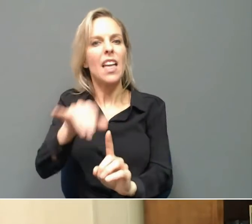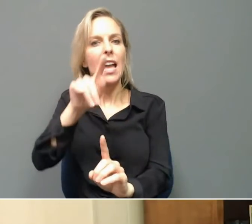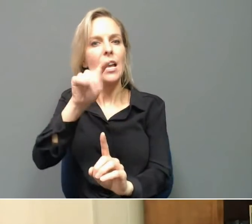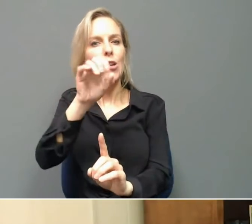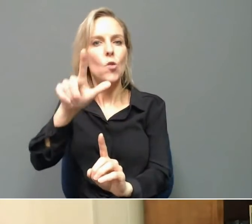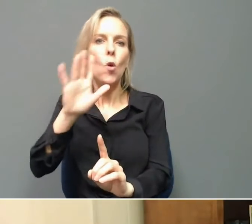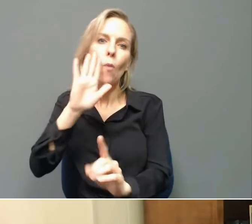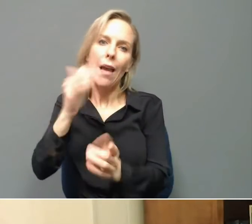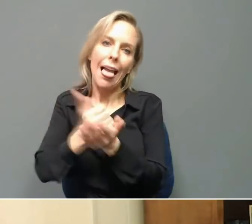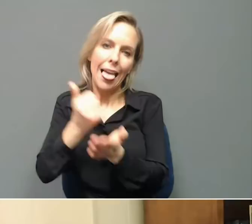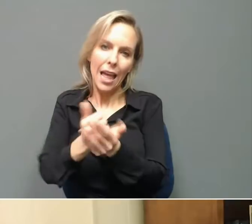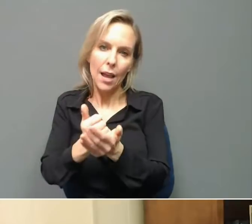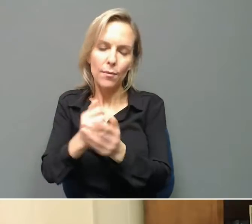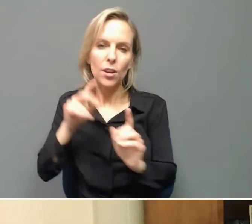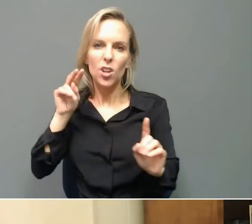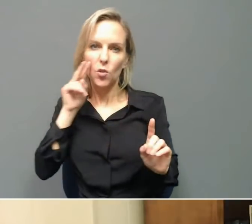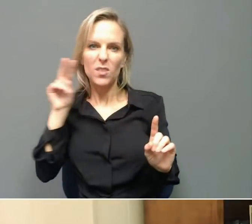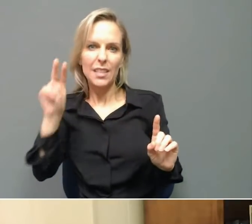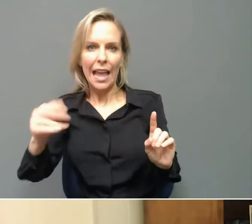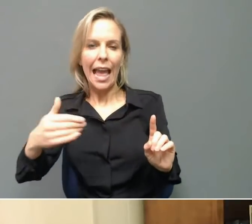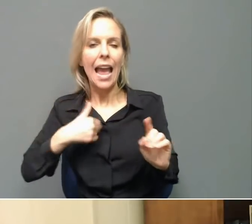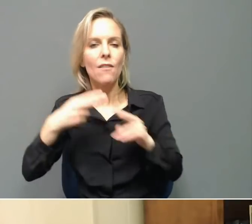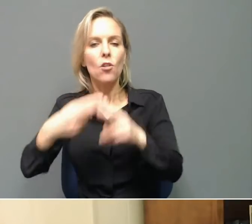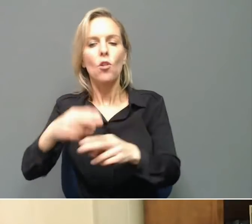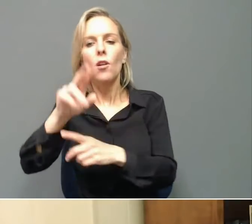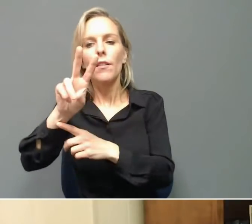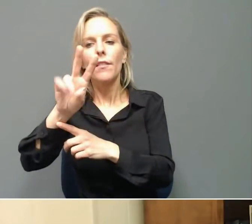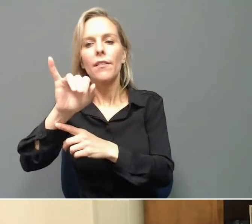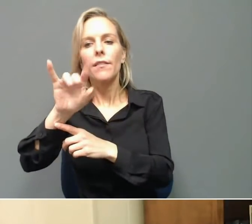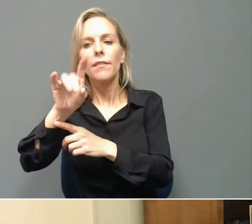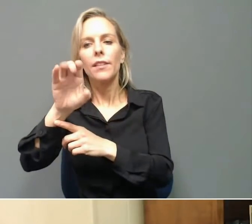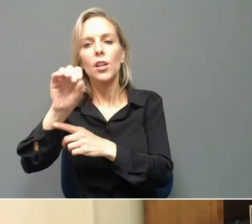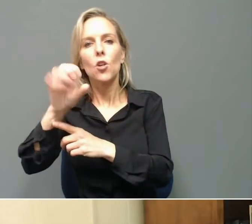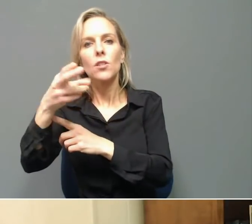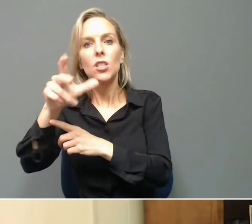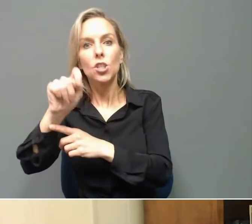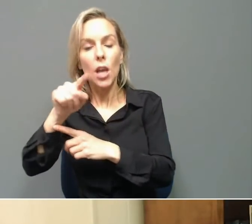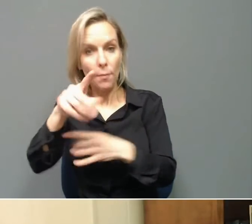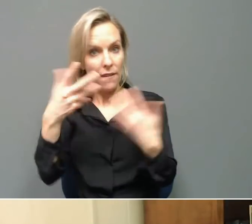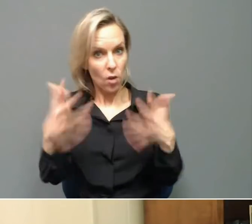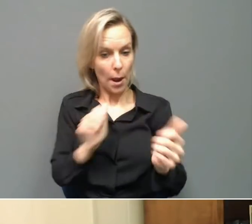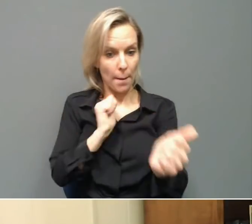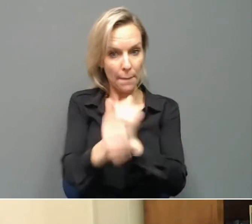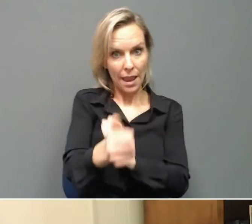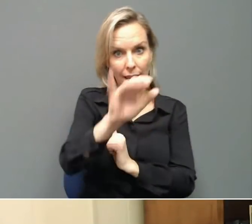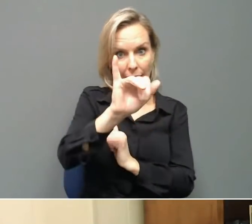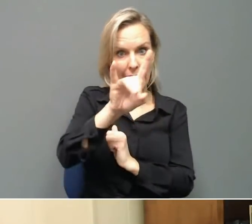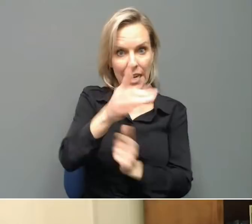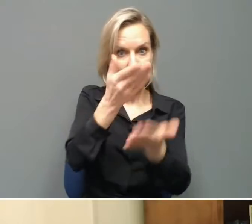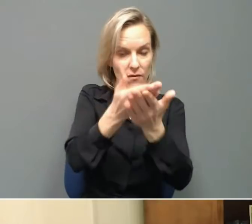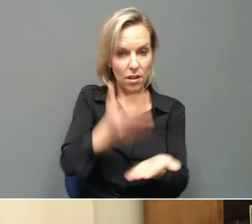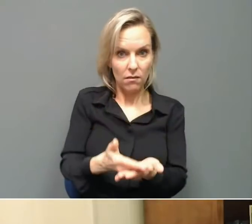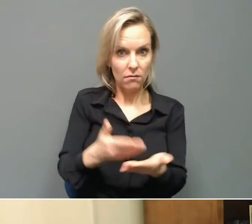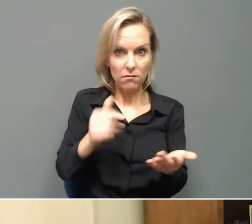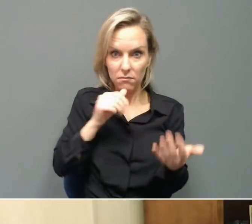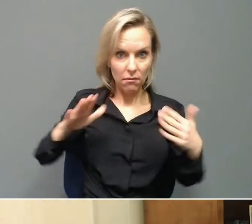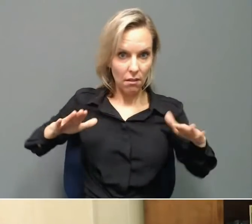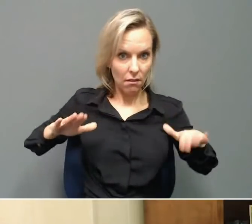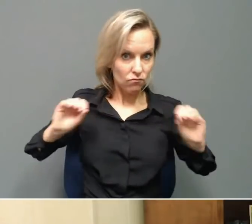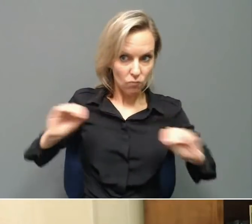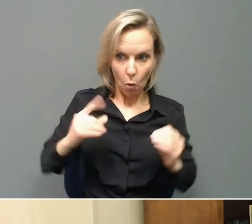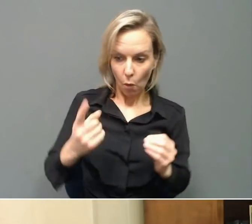is a video chat tool. Again, if you passed ID validation and have not been asked to upload